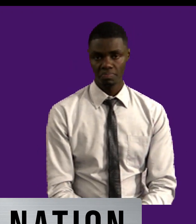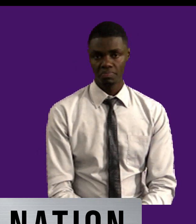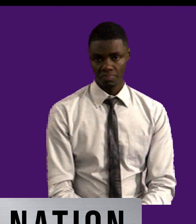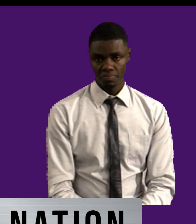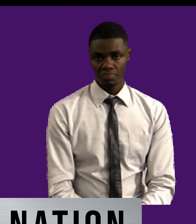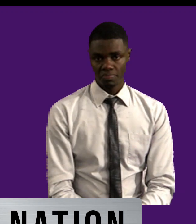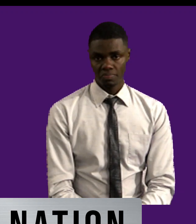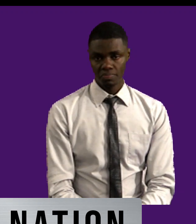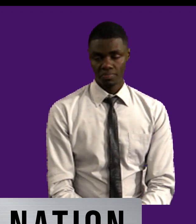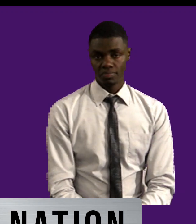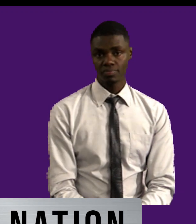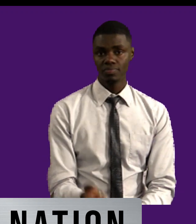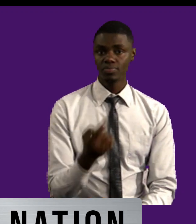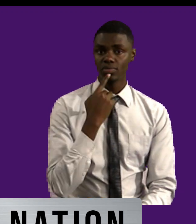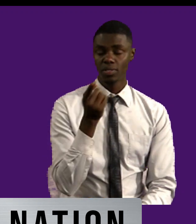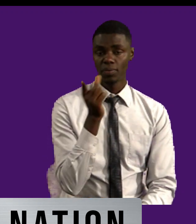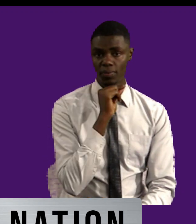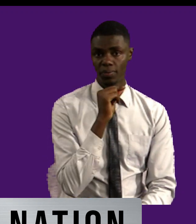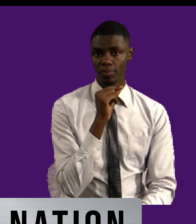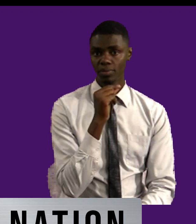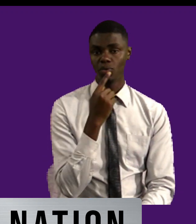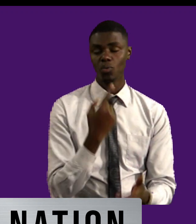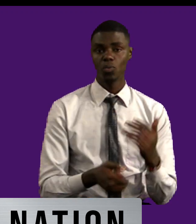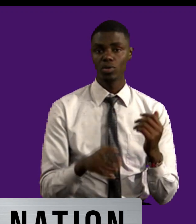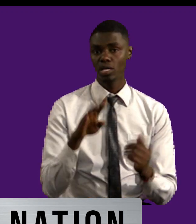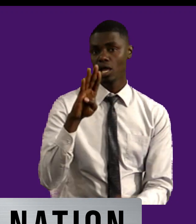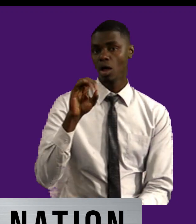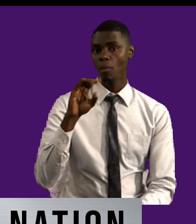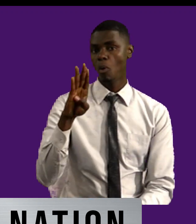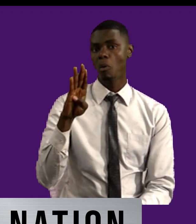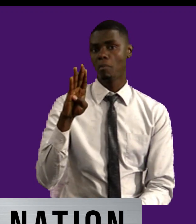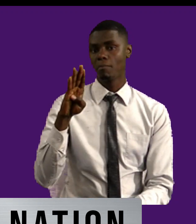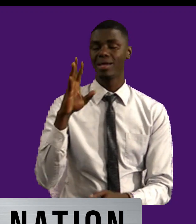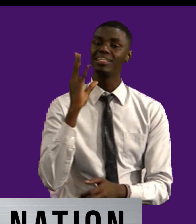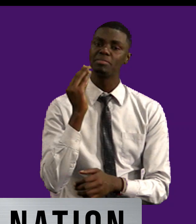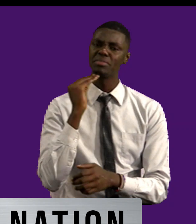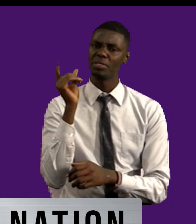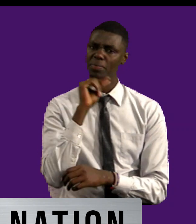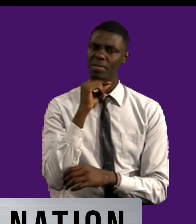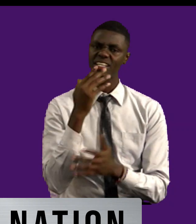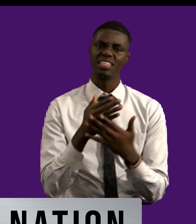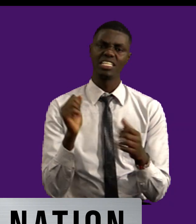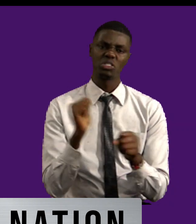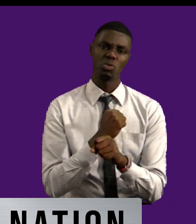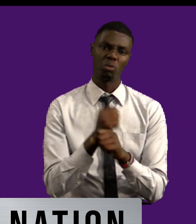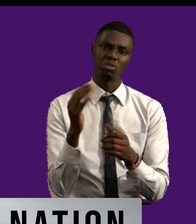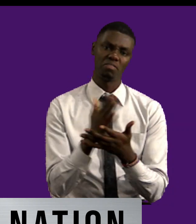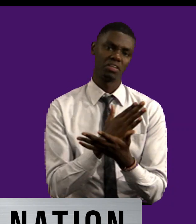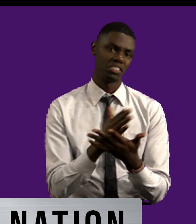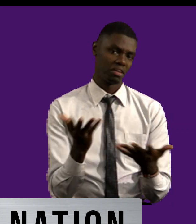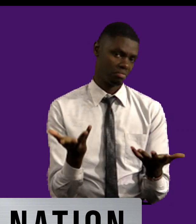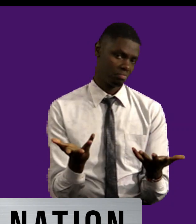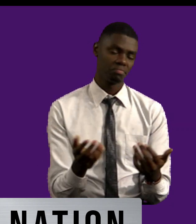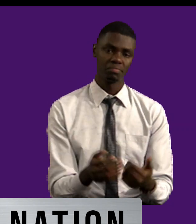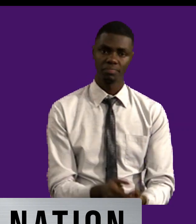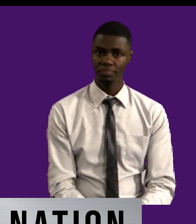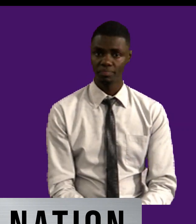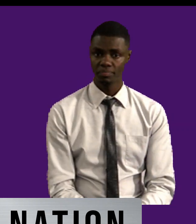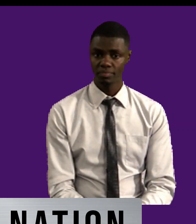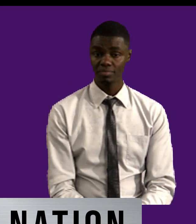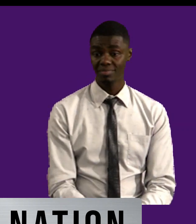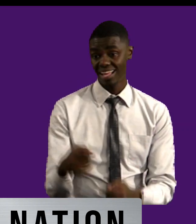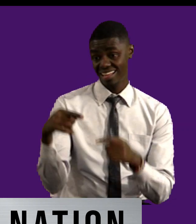Okay. You say what Bob, your chair, went through are things which you can't share on air. No,